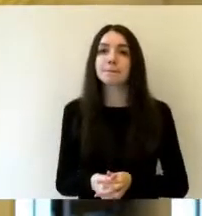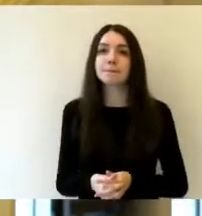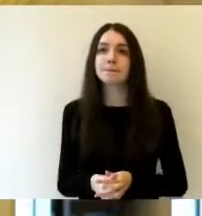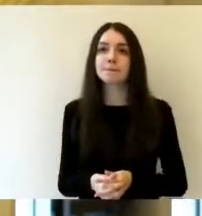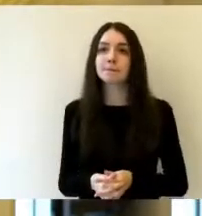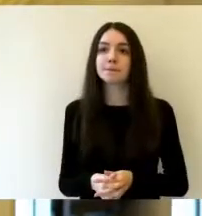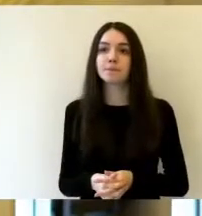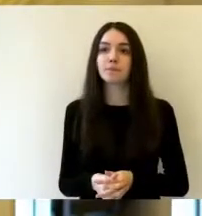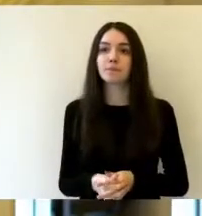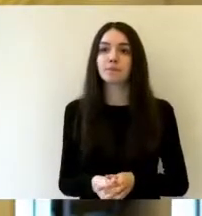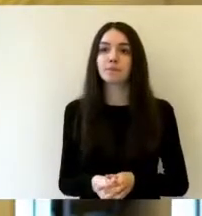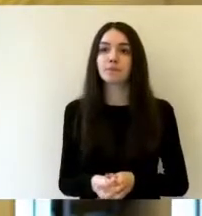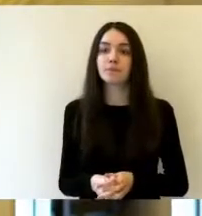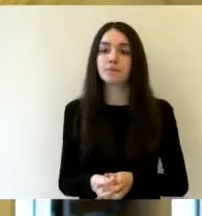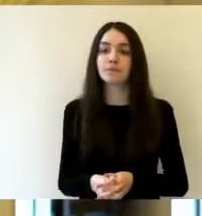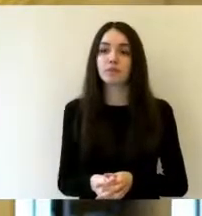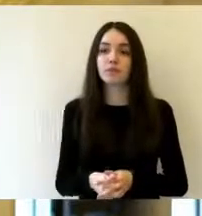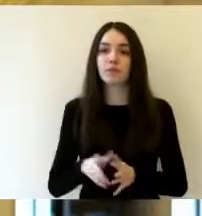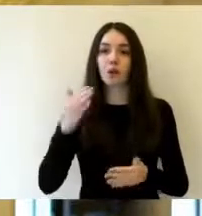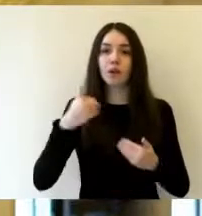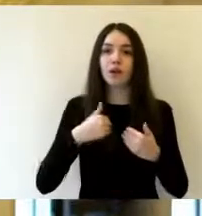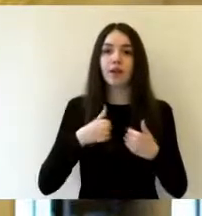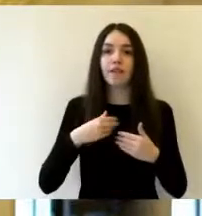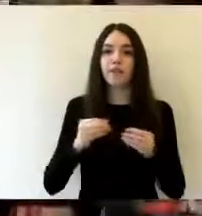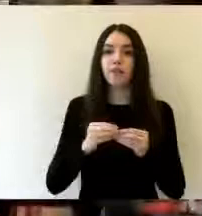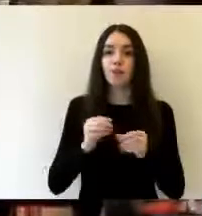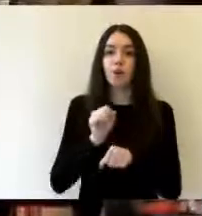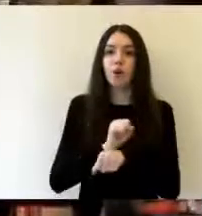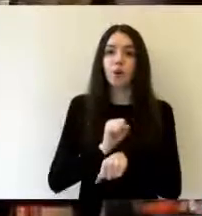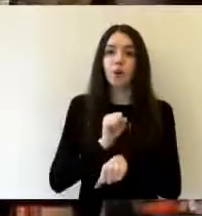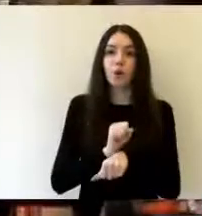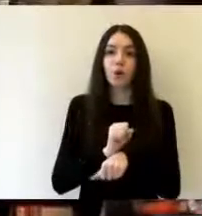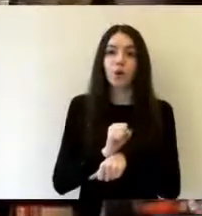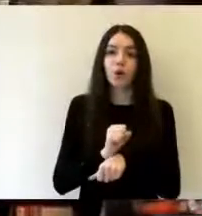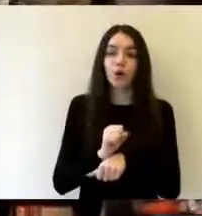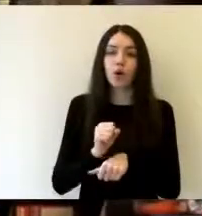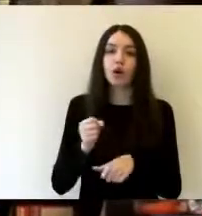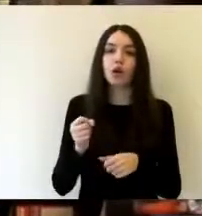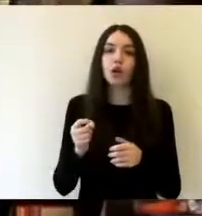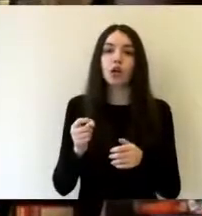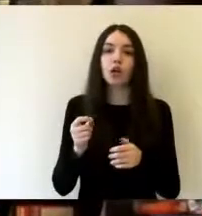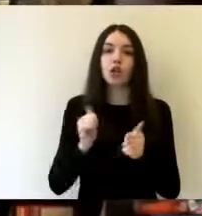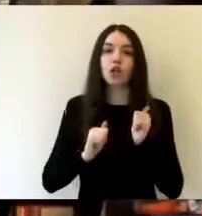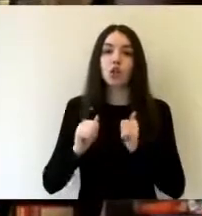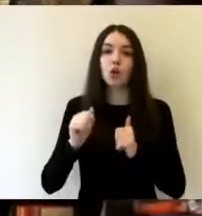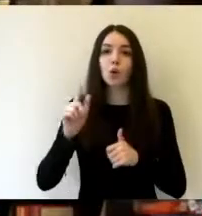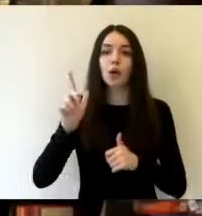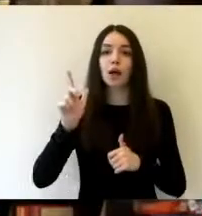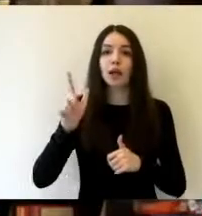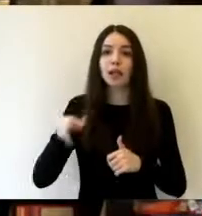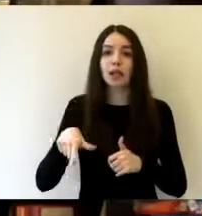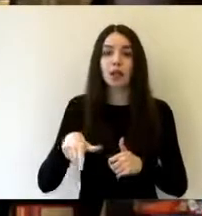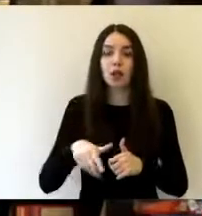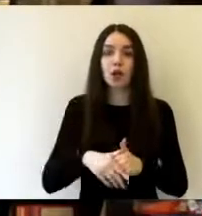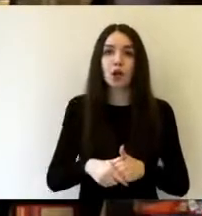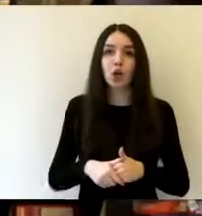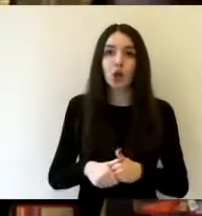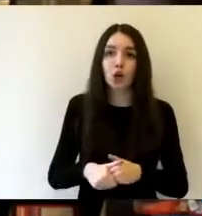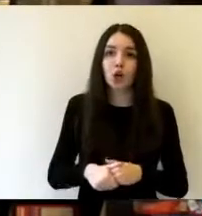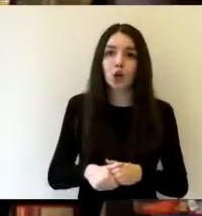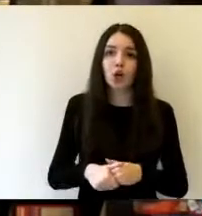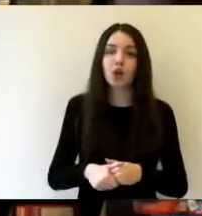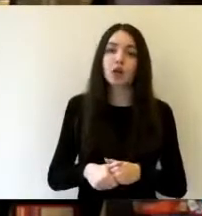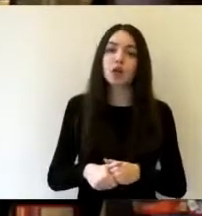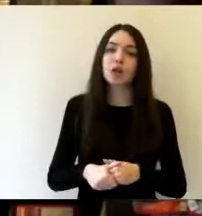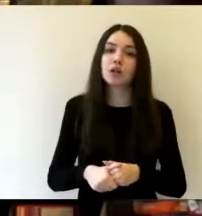that's kind of all I can say now. I will have some work up in a show later this year at Catalyst Contemporary. And so there's some